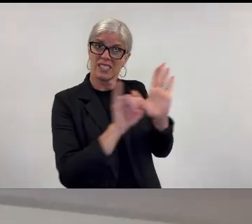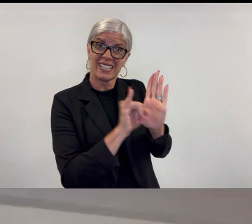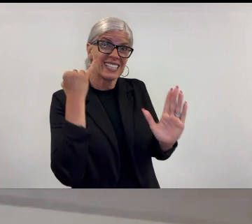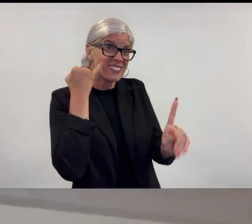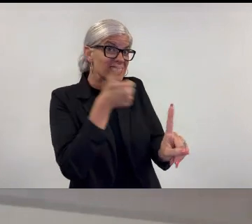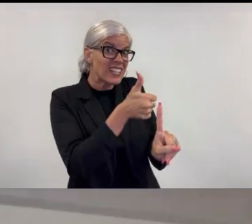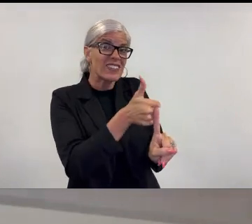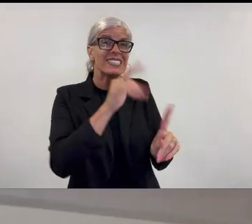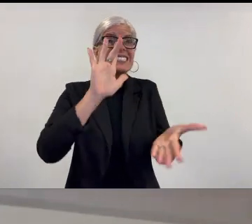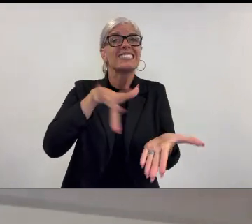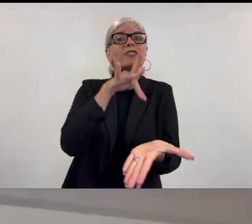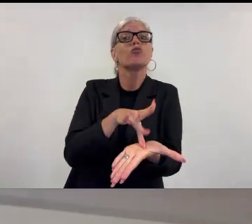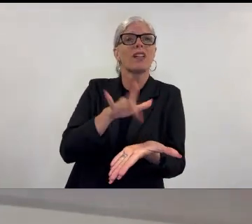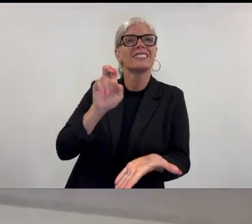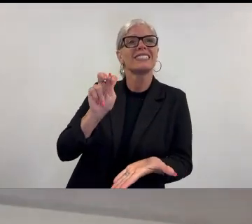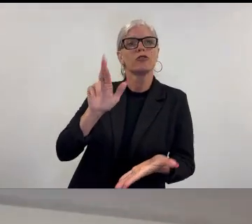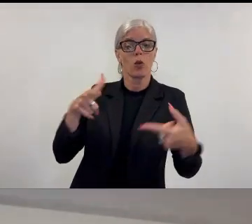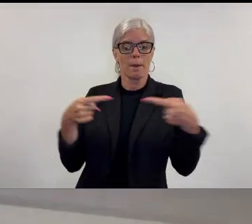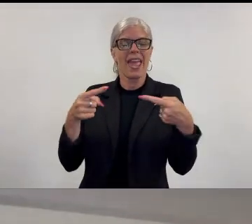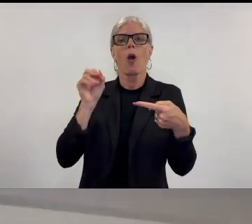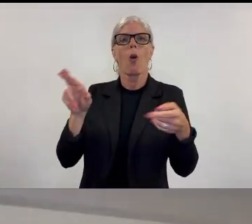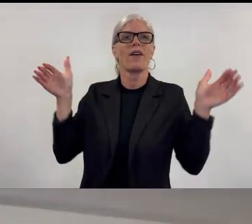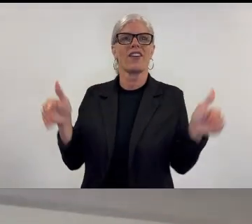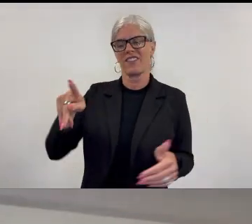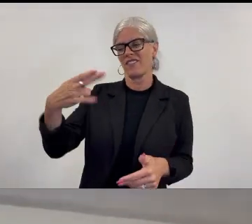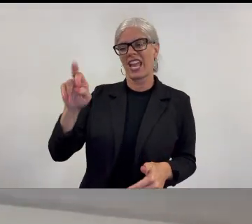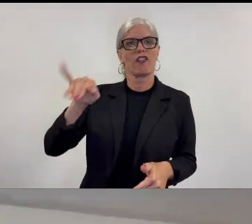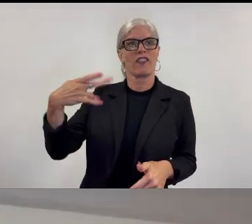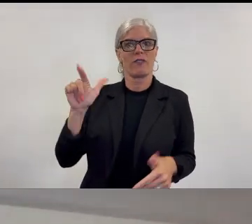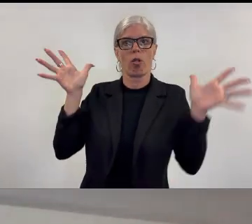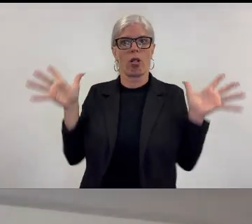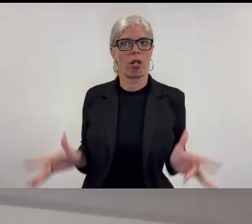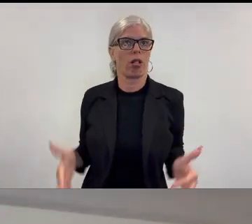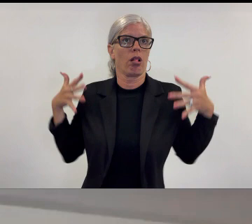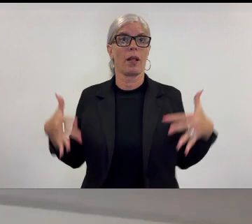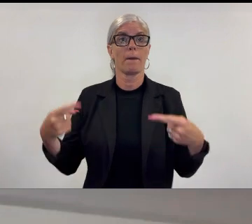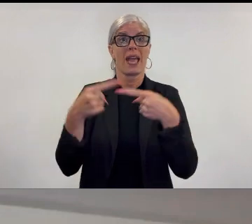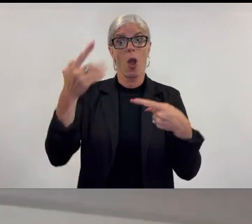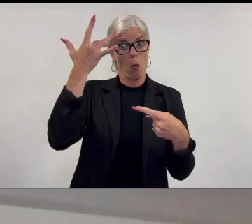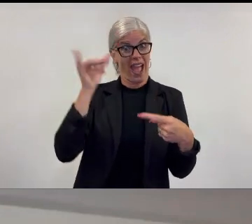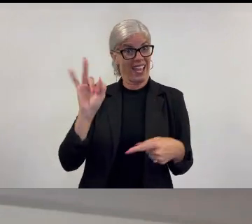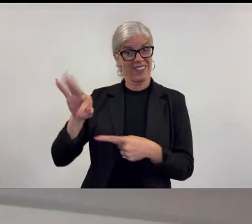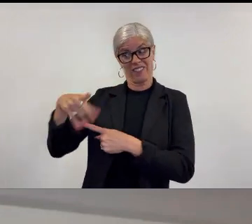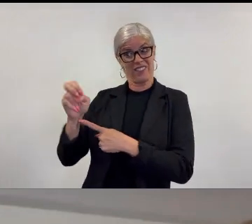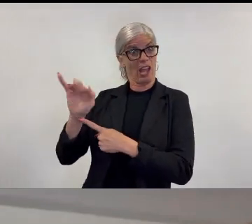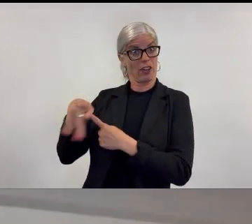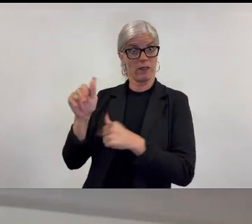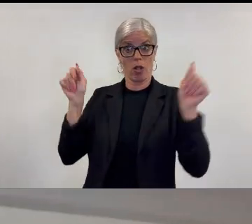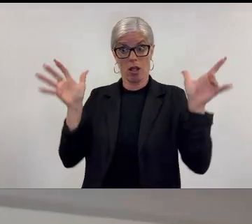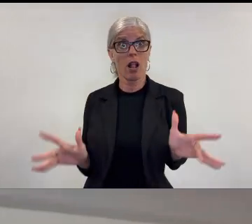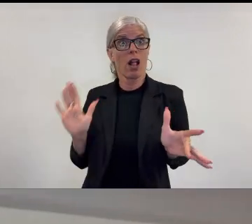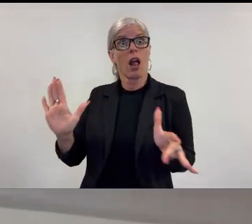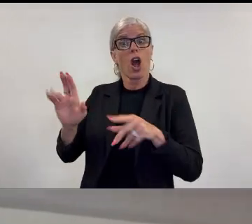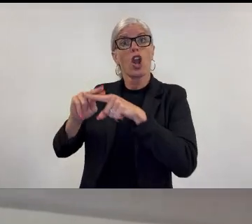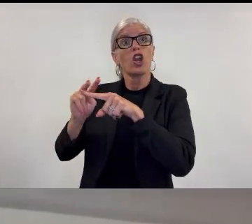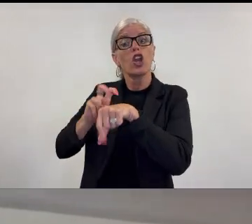not only hand pain, but carpal tunnel can give you the whole arm pain because it's retrograde transmission of the same